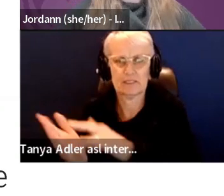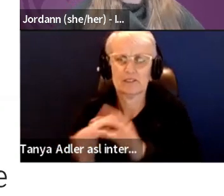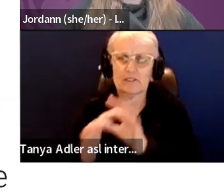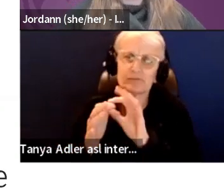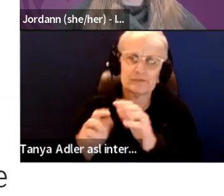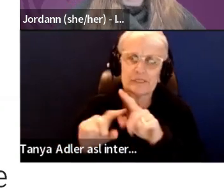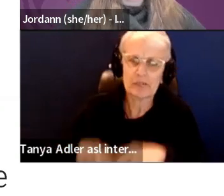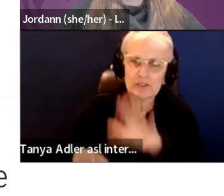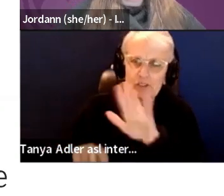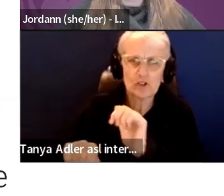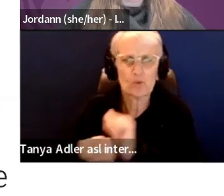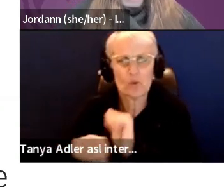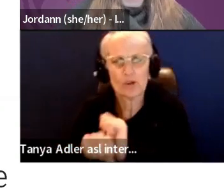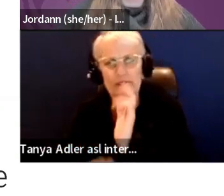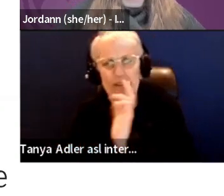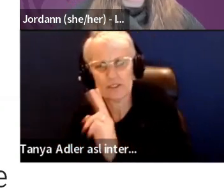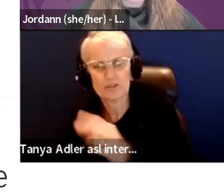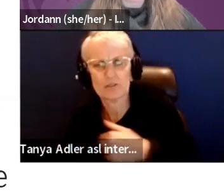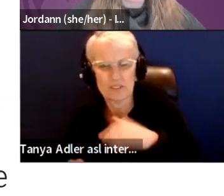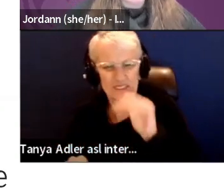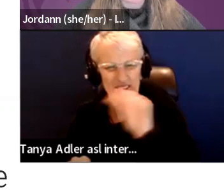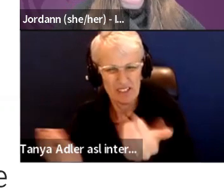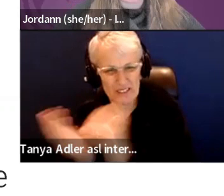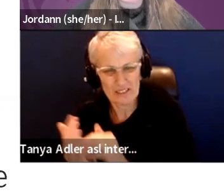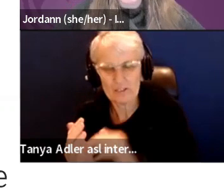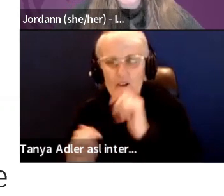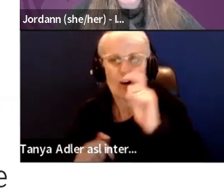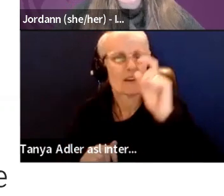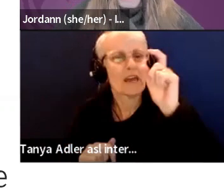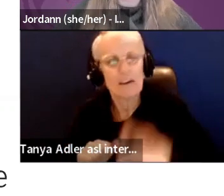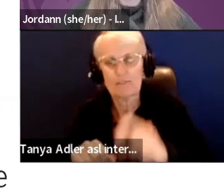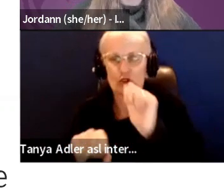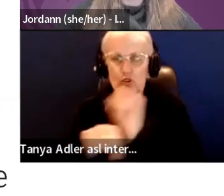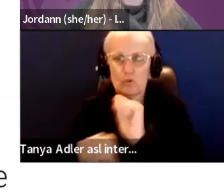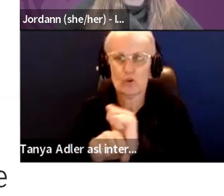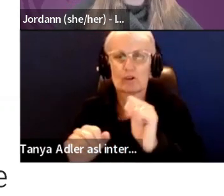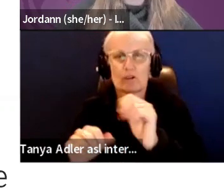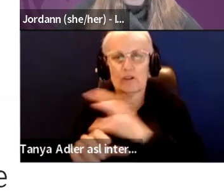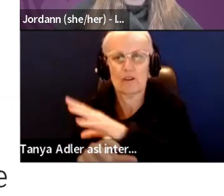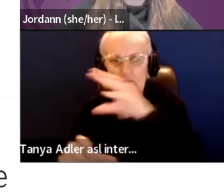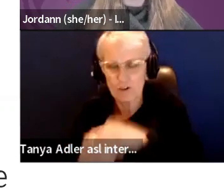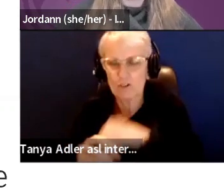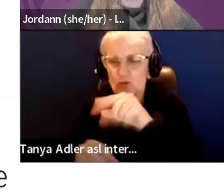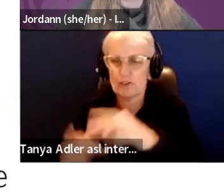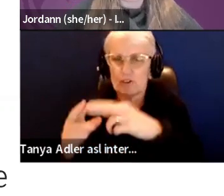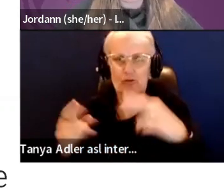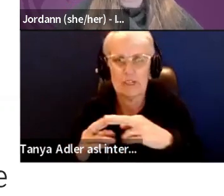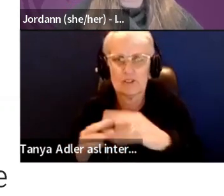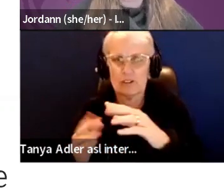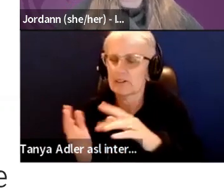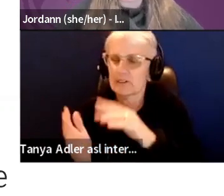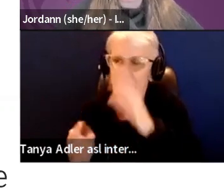I'll just post a reminder, you do not have to have had worked with a regional innovation center before to be